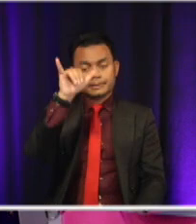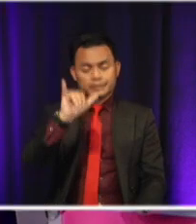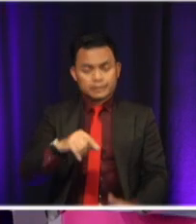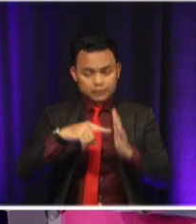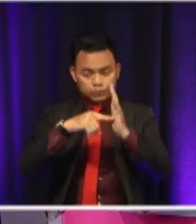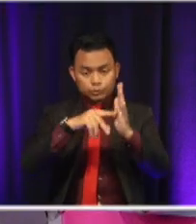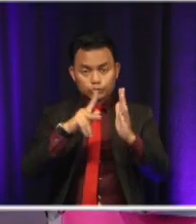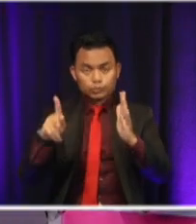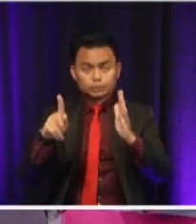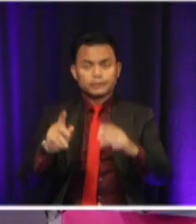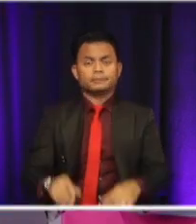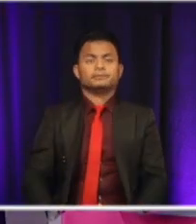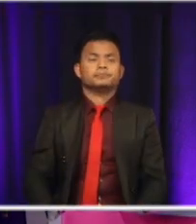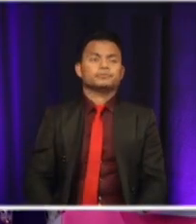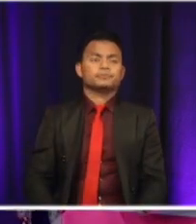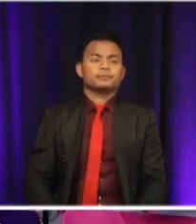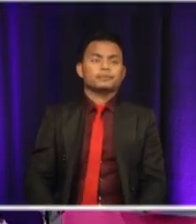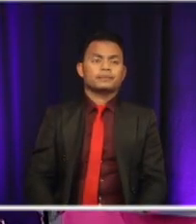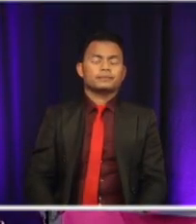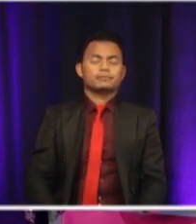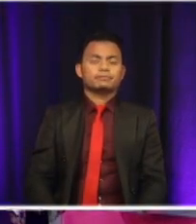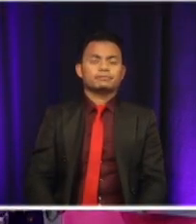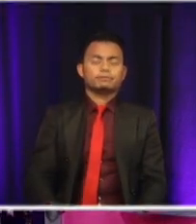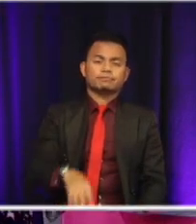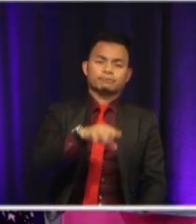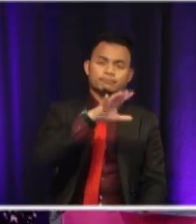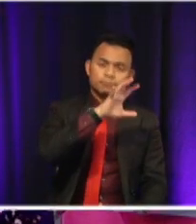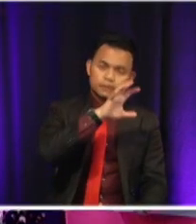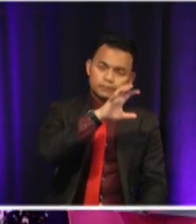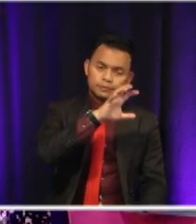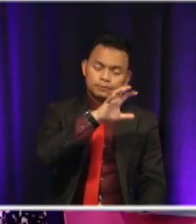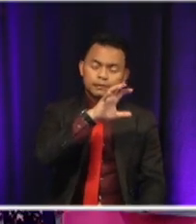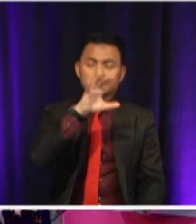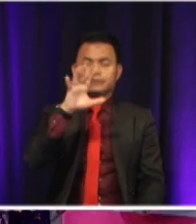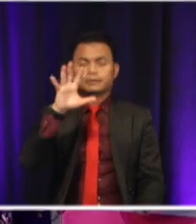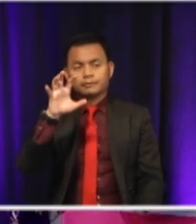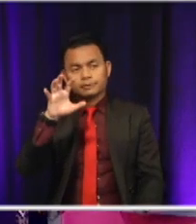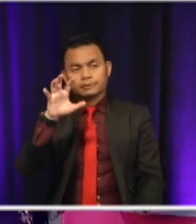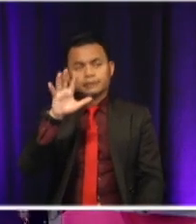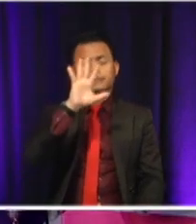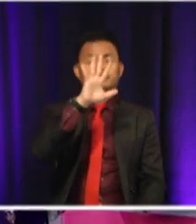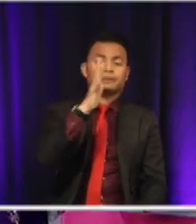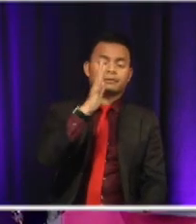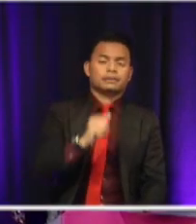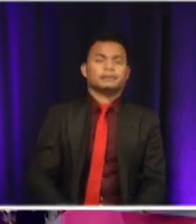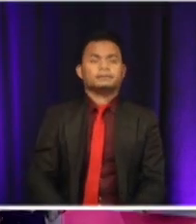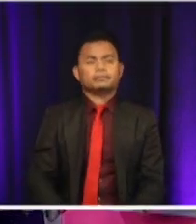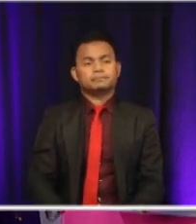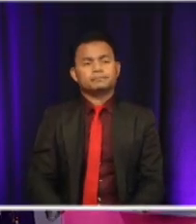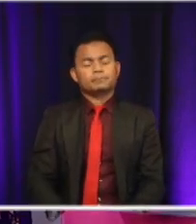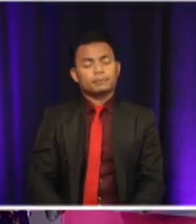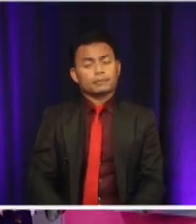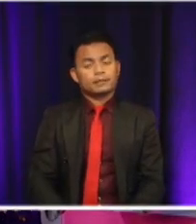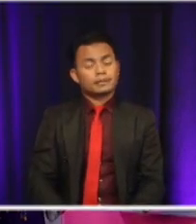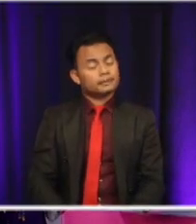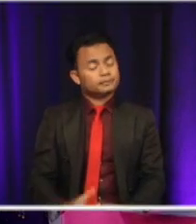15 and 20, followed by 15 and 20, followed by 15 and 15. And there you have it. That's your